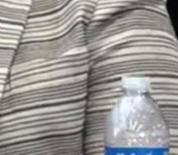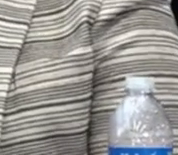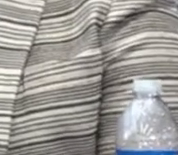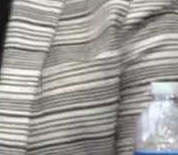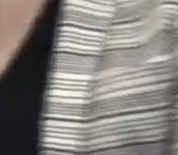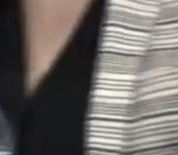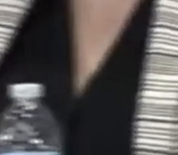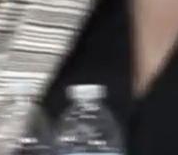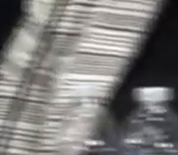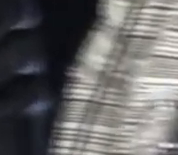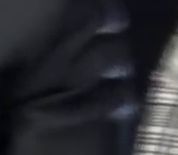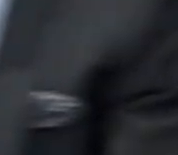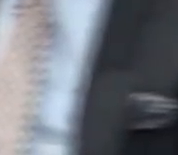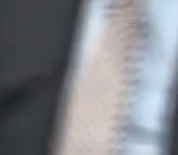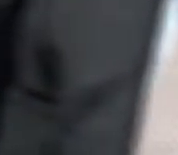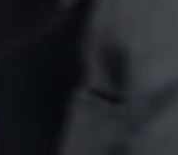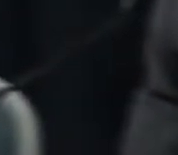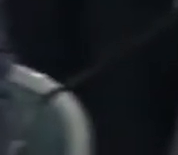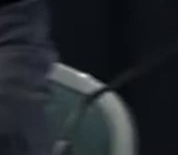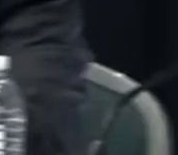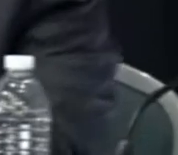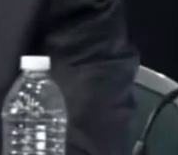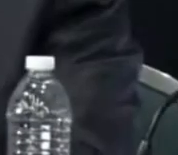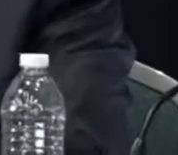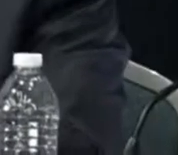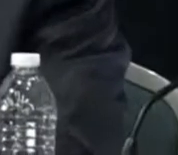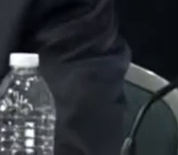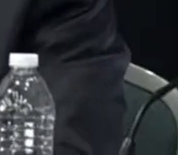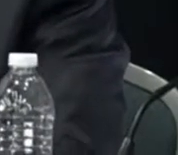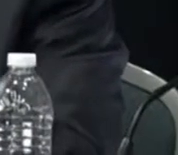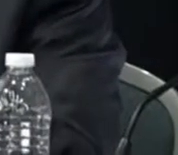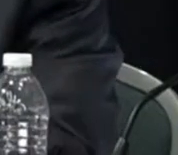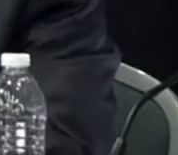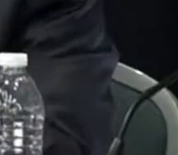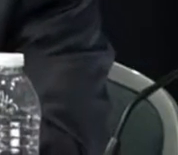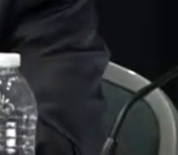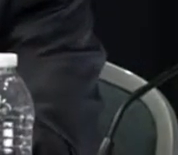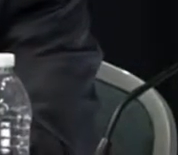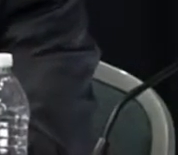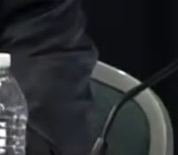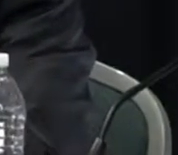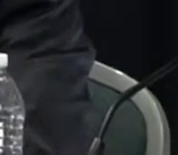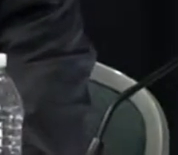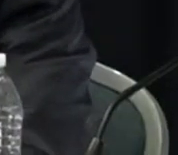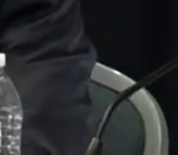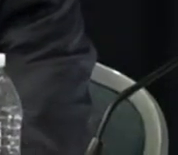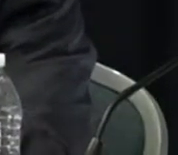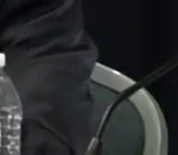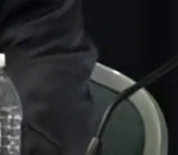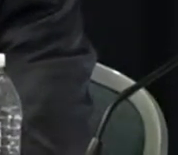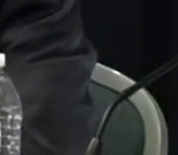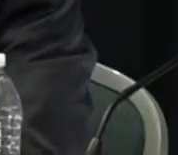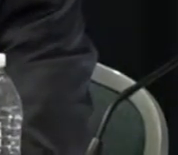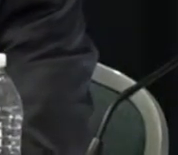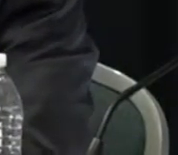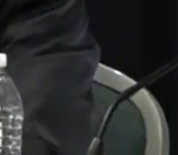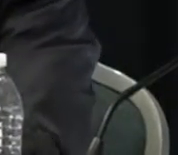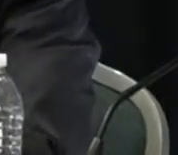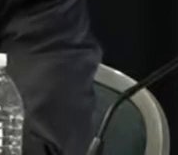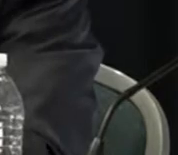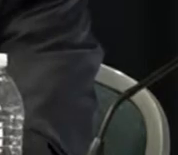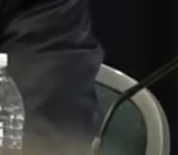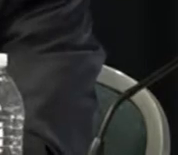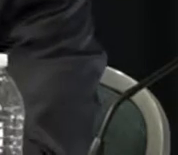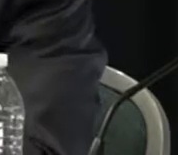being very diligent and detailed in its requirements for information before they